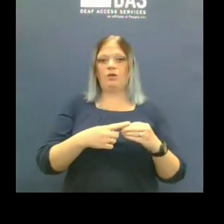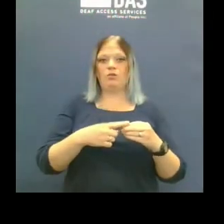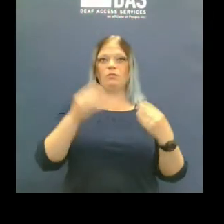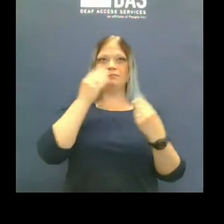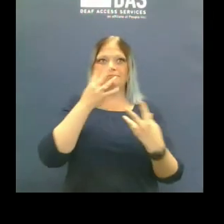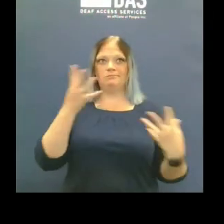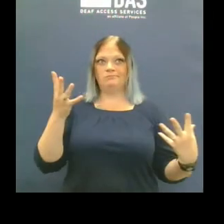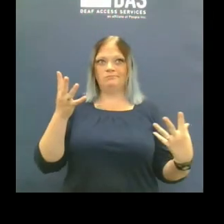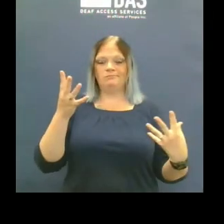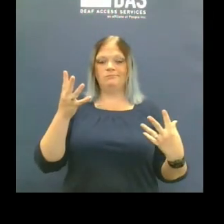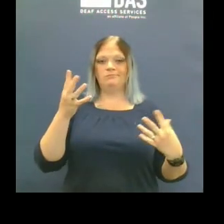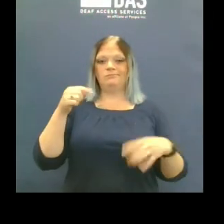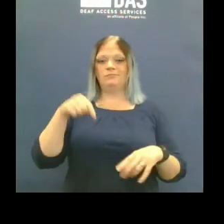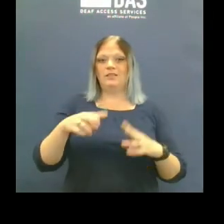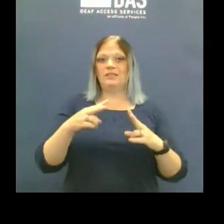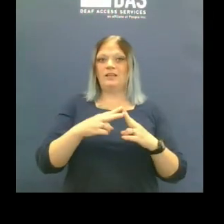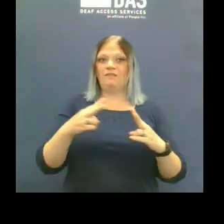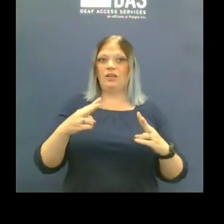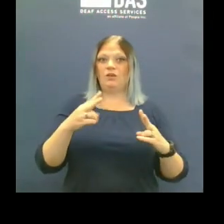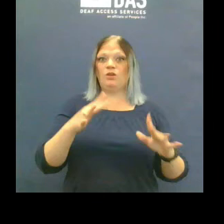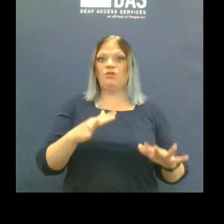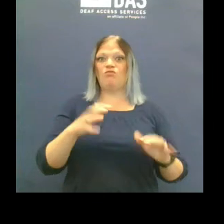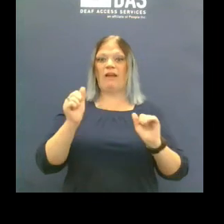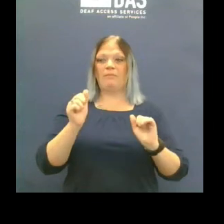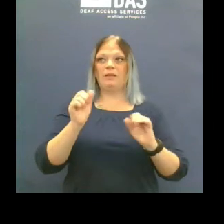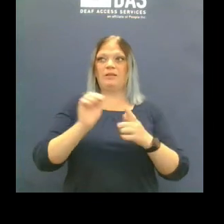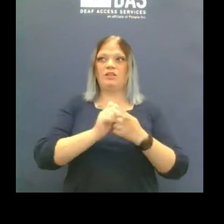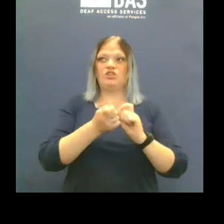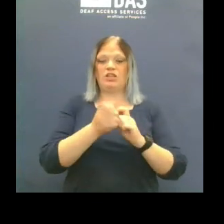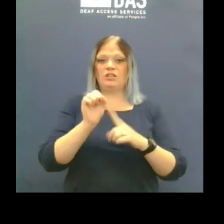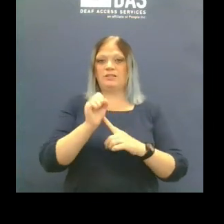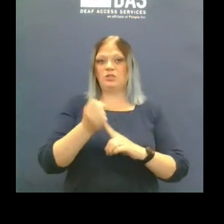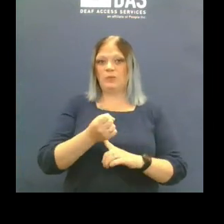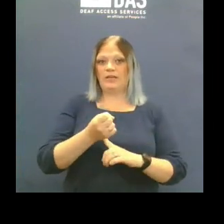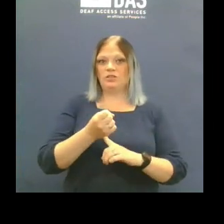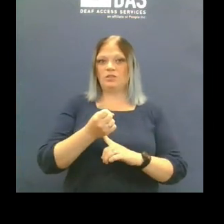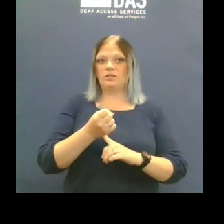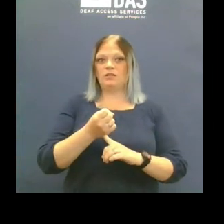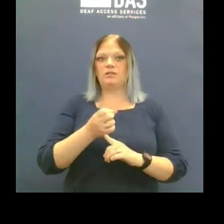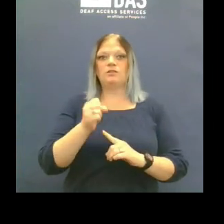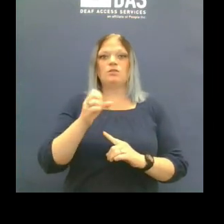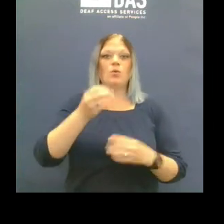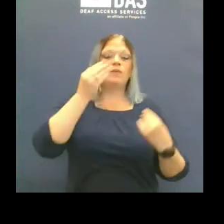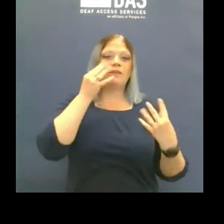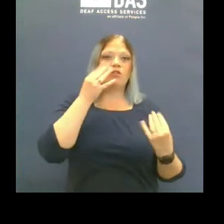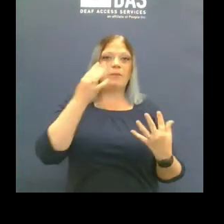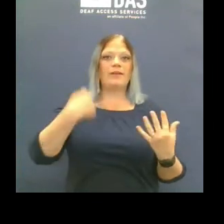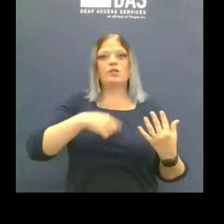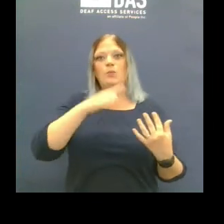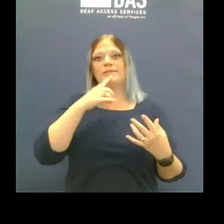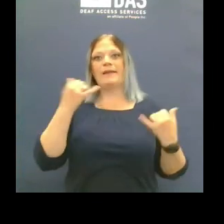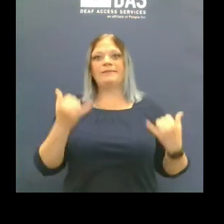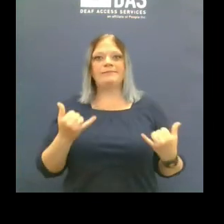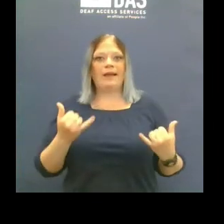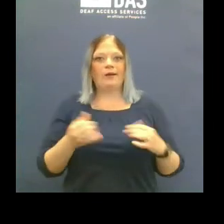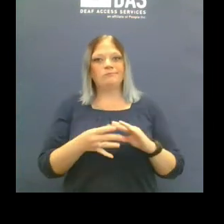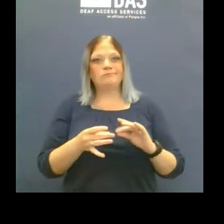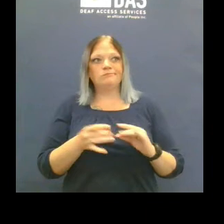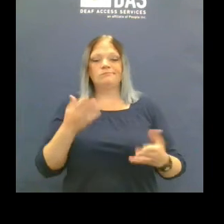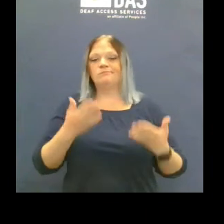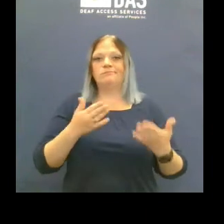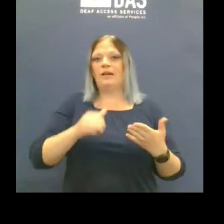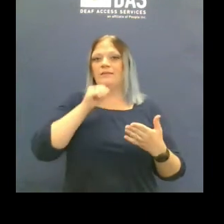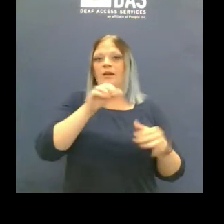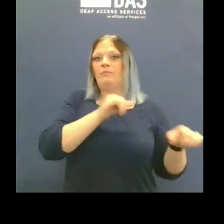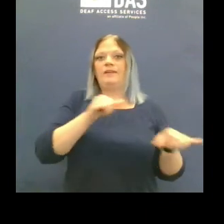that this is a very rapidly changing situation, and so the information that we say now actually may not be true by the